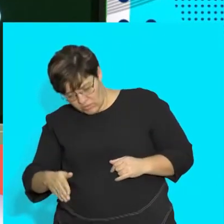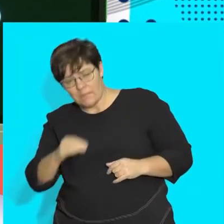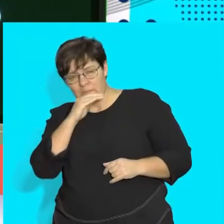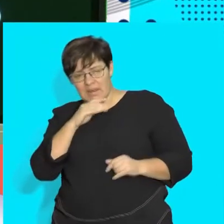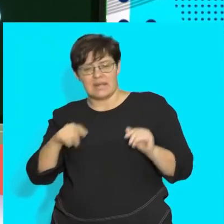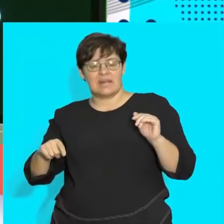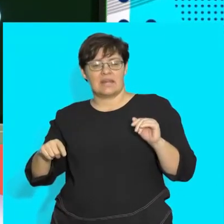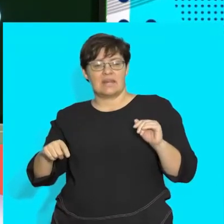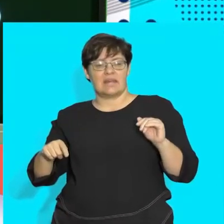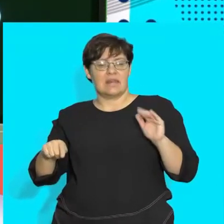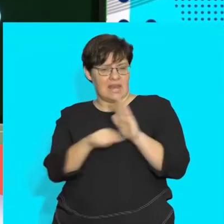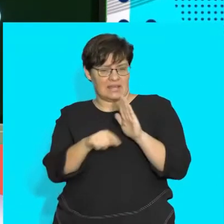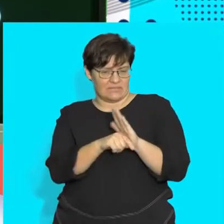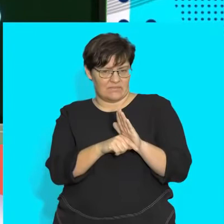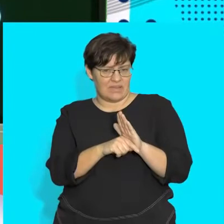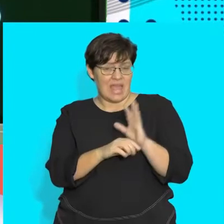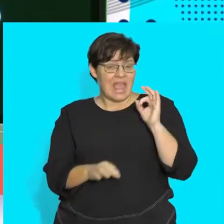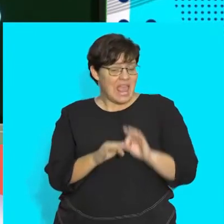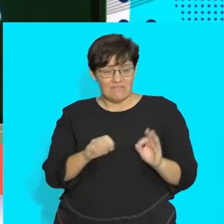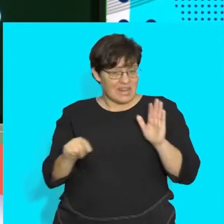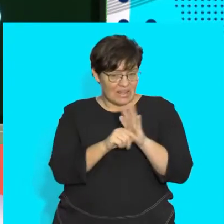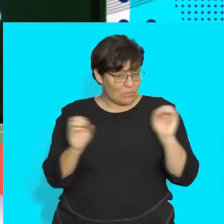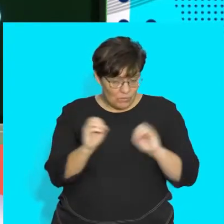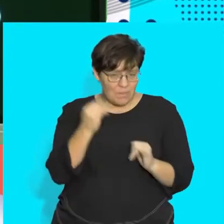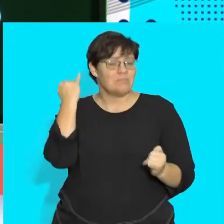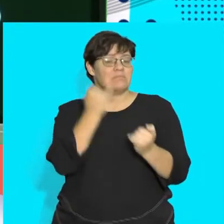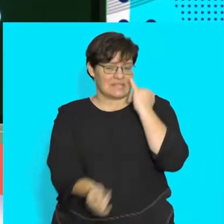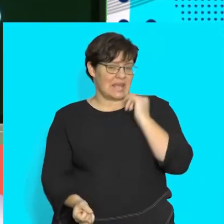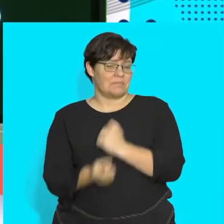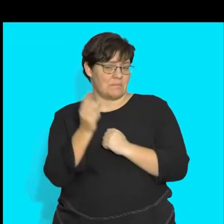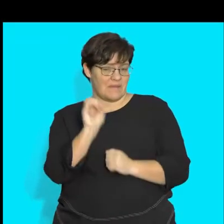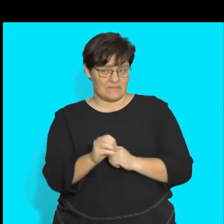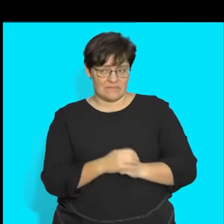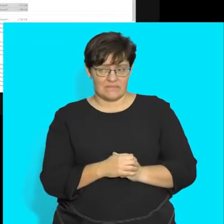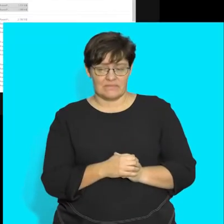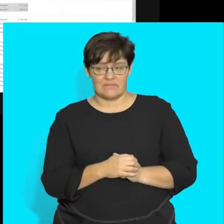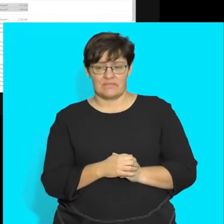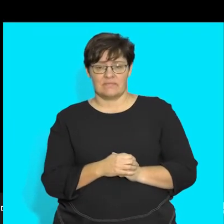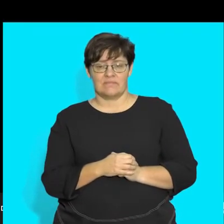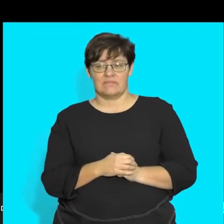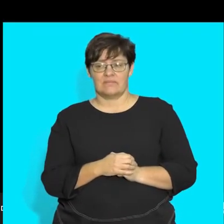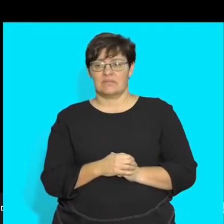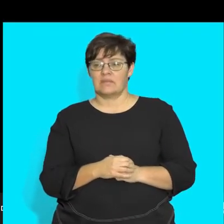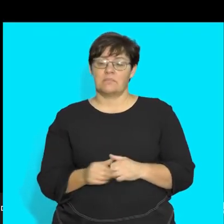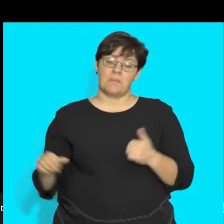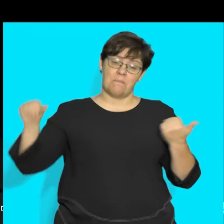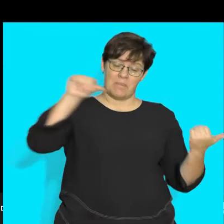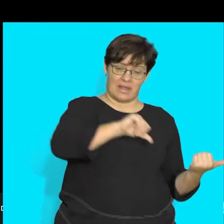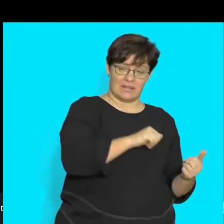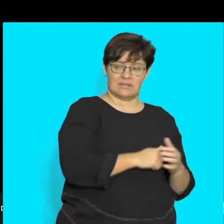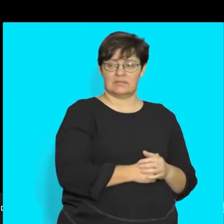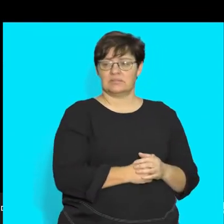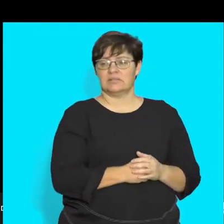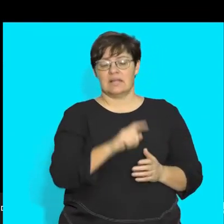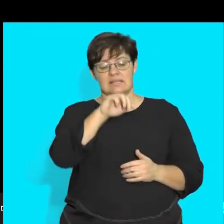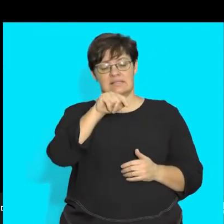If it's not negative, we've somehow made a mistake. And so just be careful with that. Here, let's go back. I can